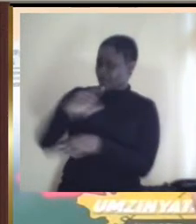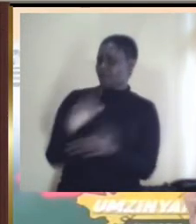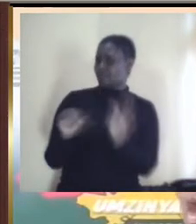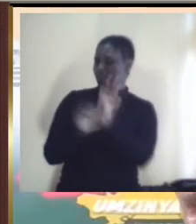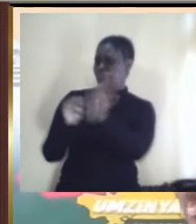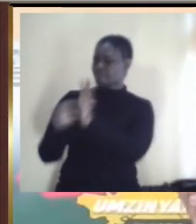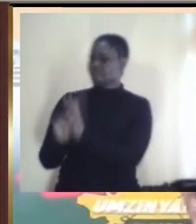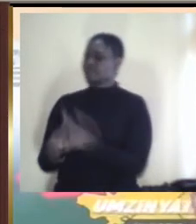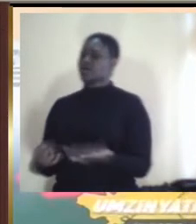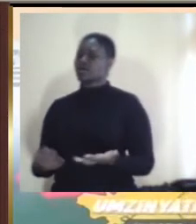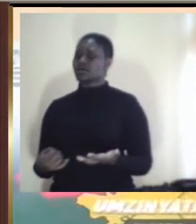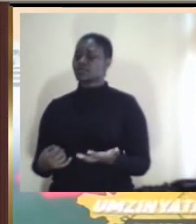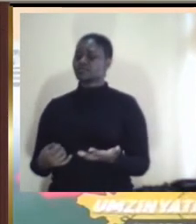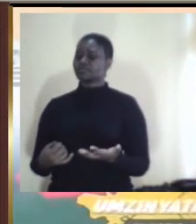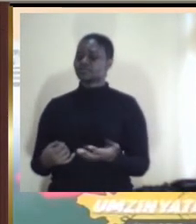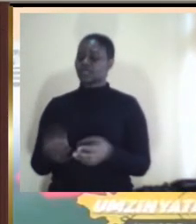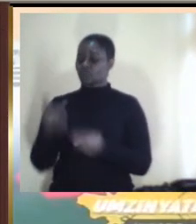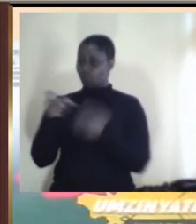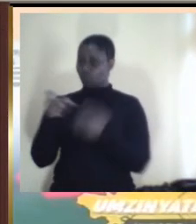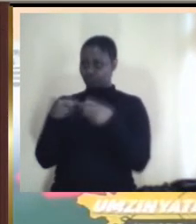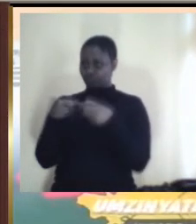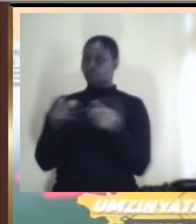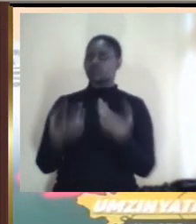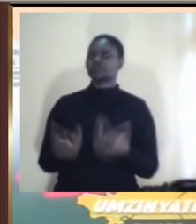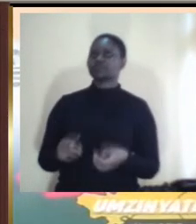and rabies control.